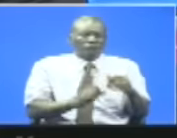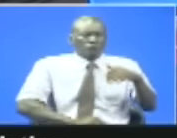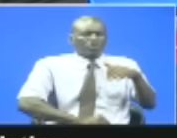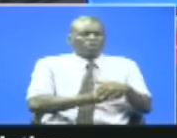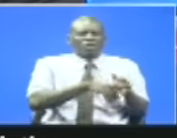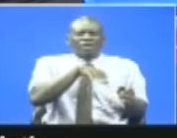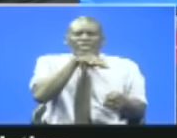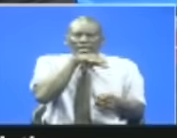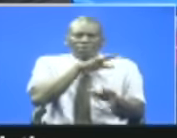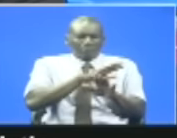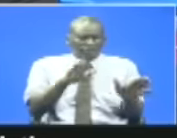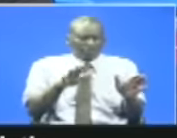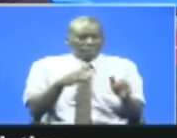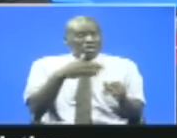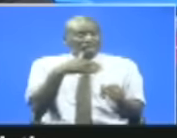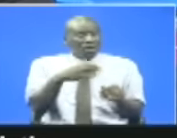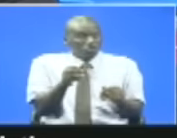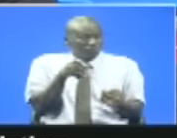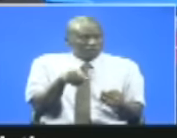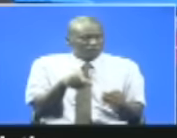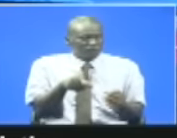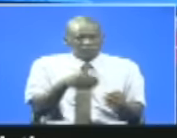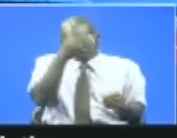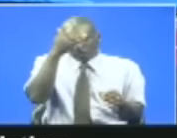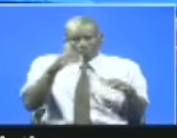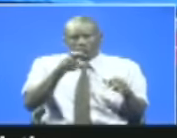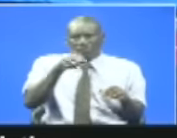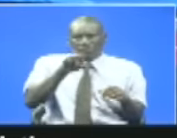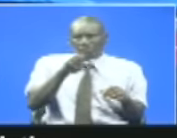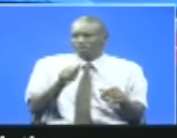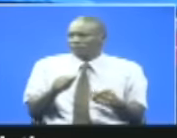Odinga. Manyora. Outside that context, forget about NASA. Manyora.